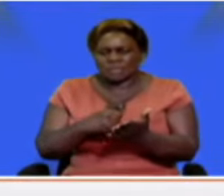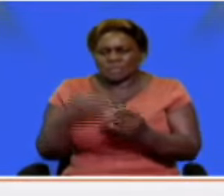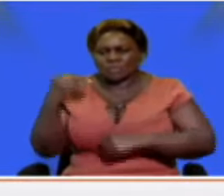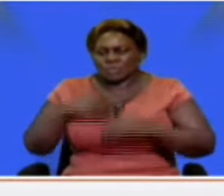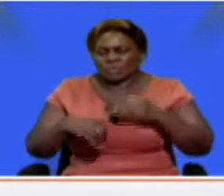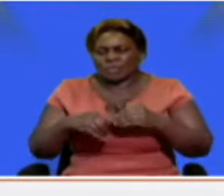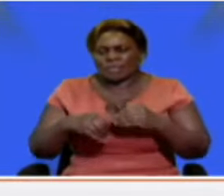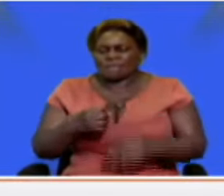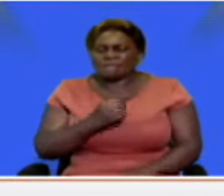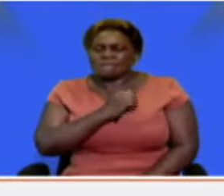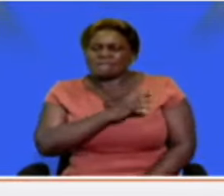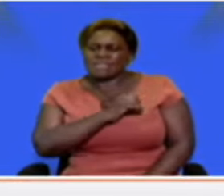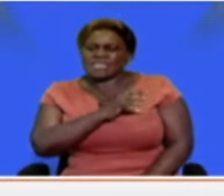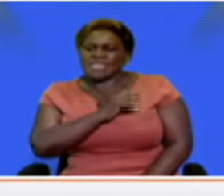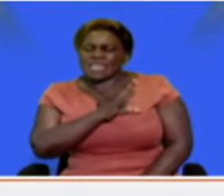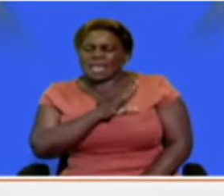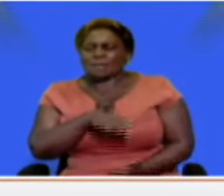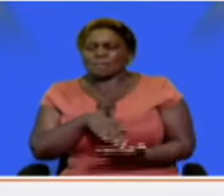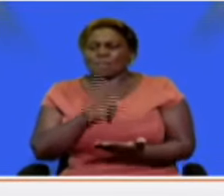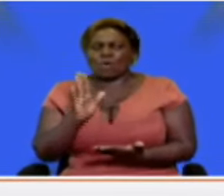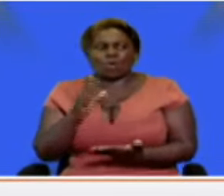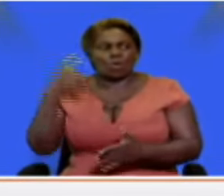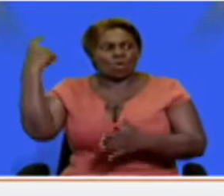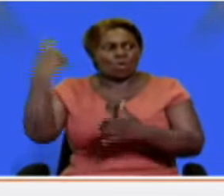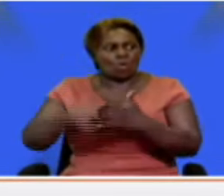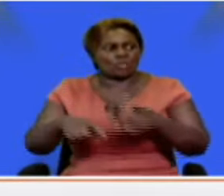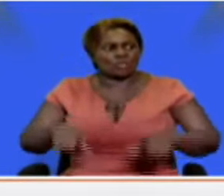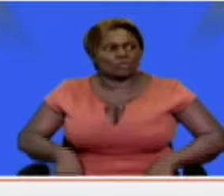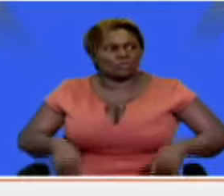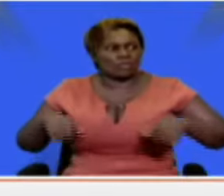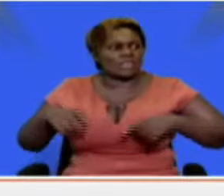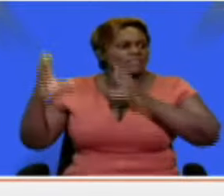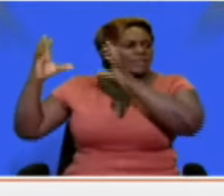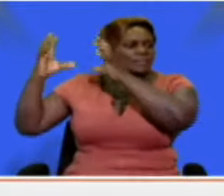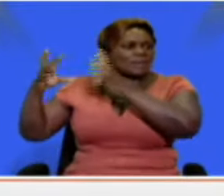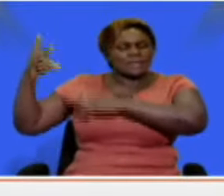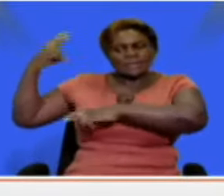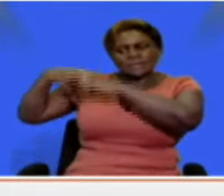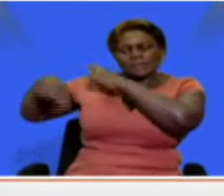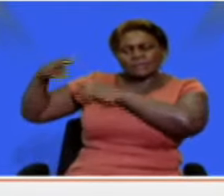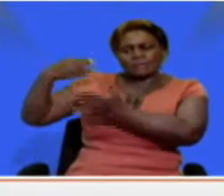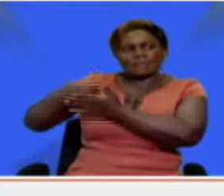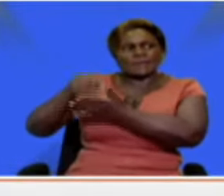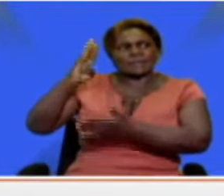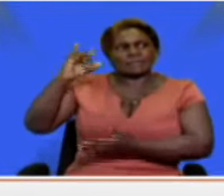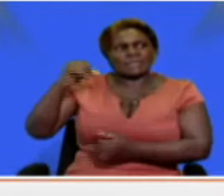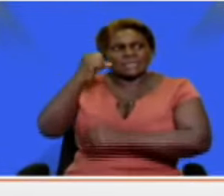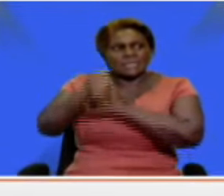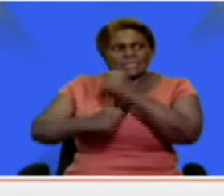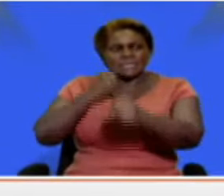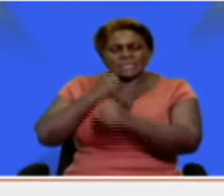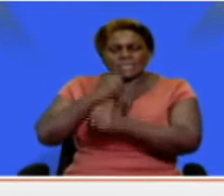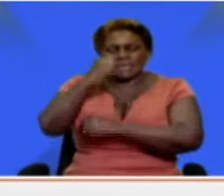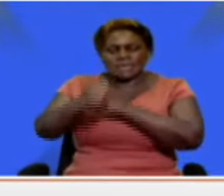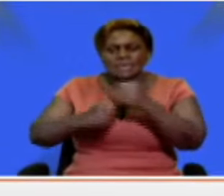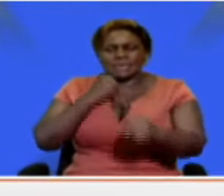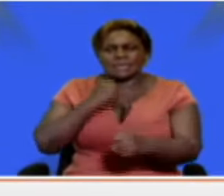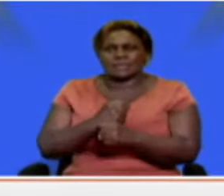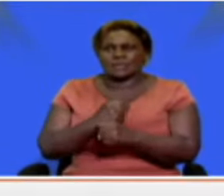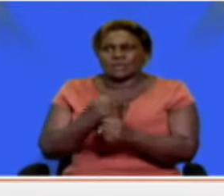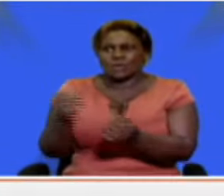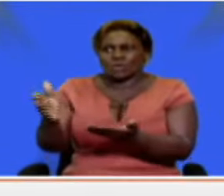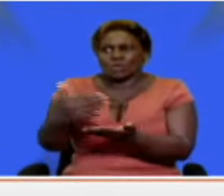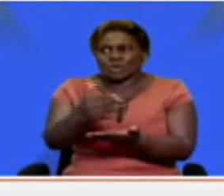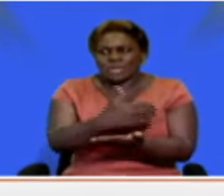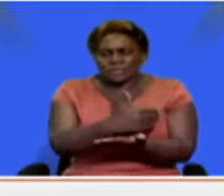has sparked fears of exacerbating the cost of living. They review the finance bill every year to increase